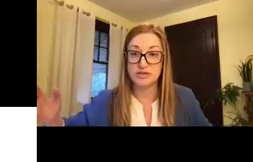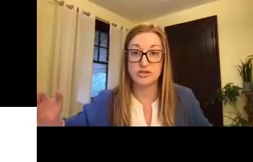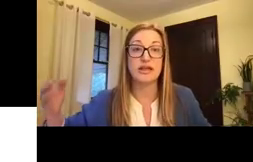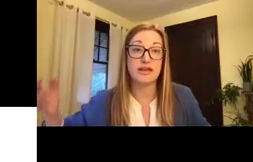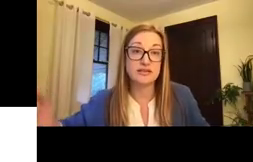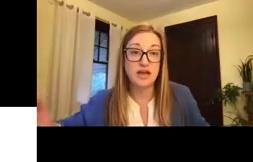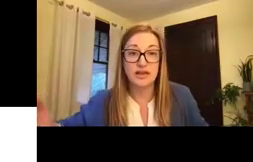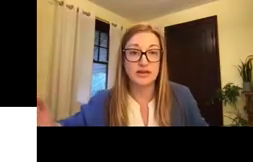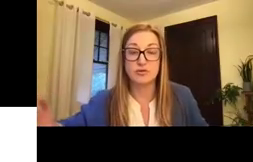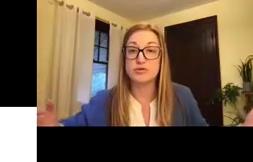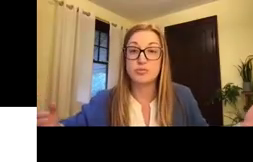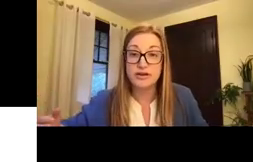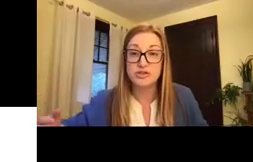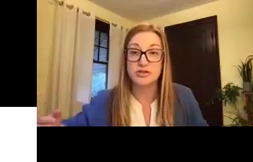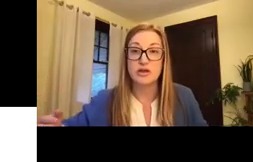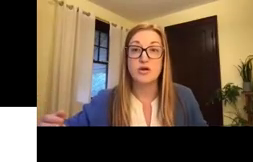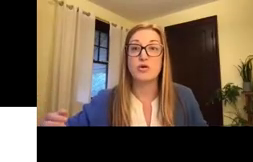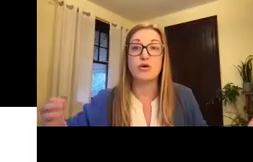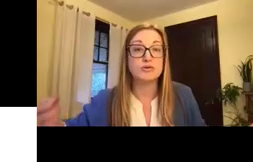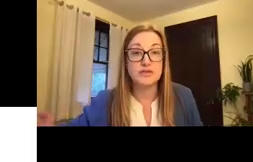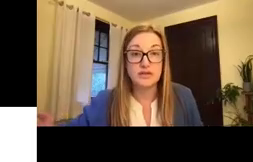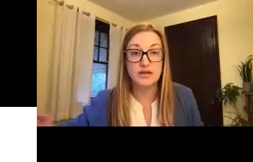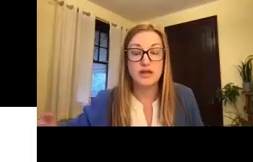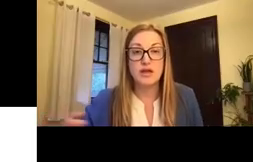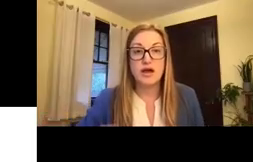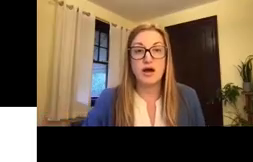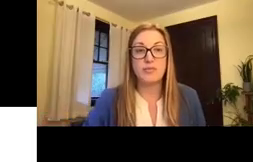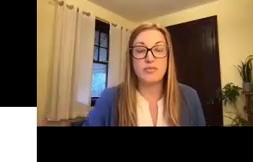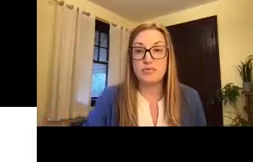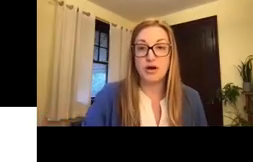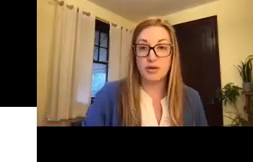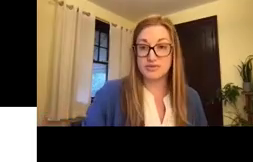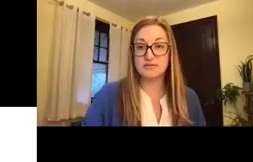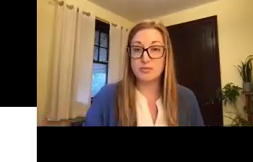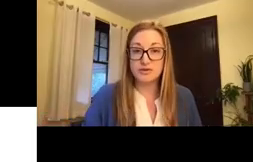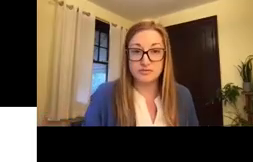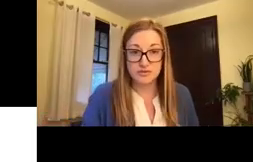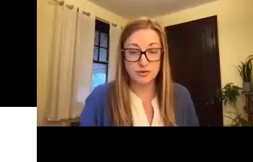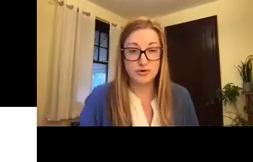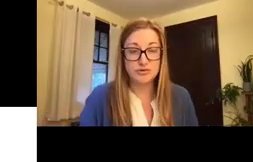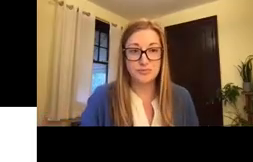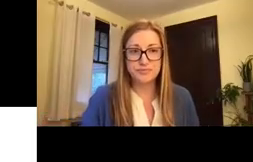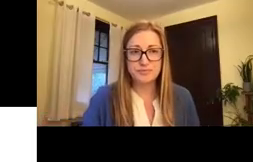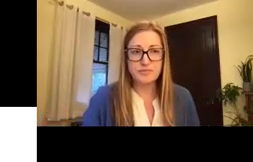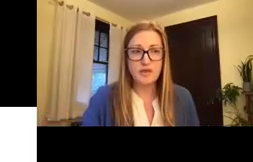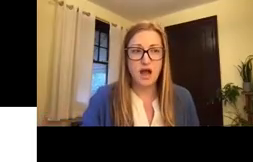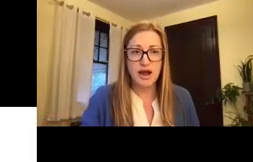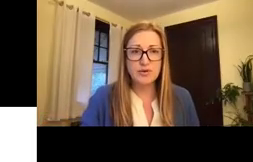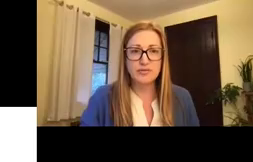potential condition like anxiety or depression or OCD, obsessive compulsive disorder.